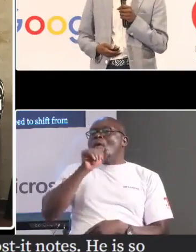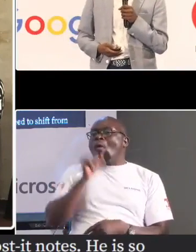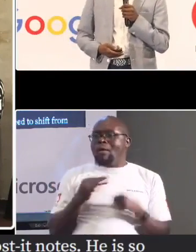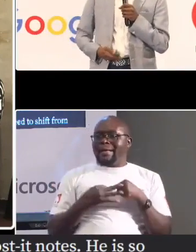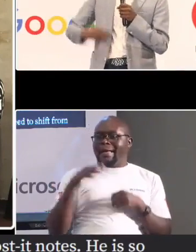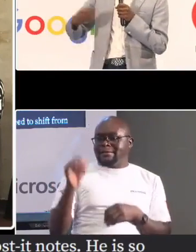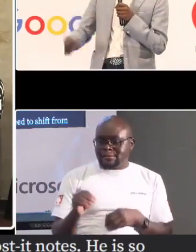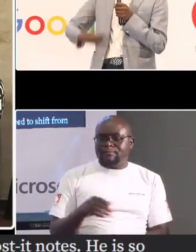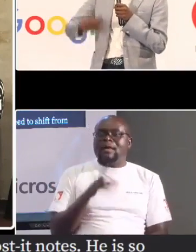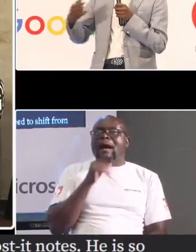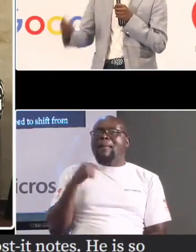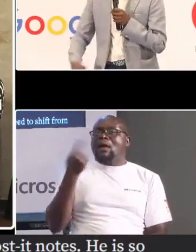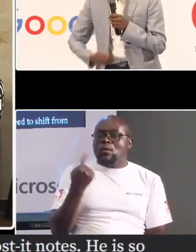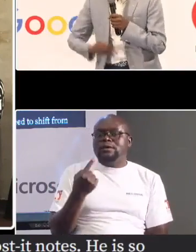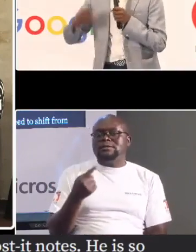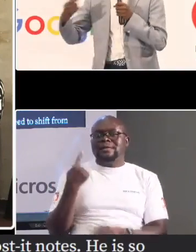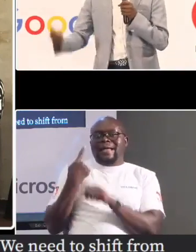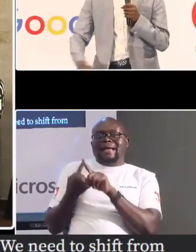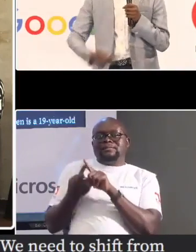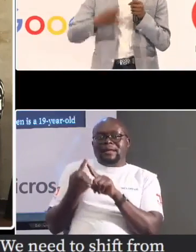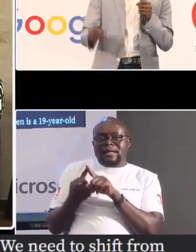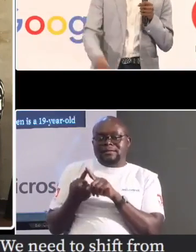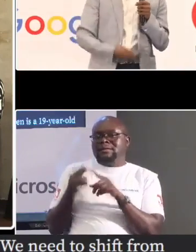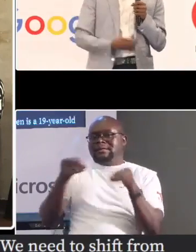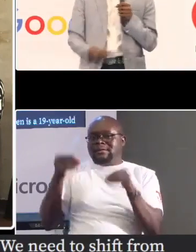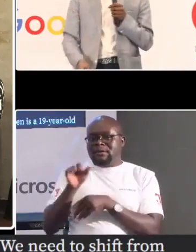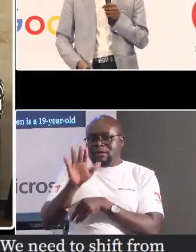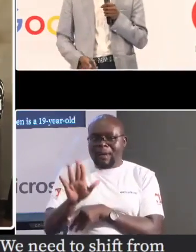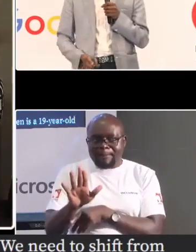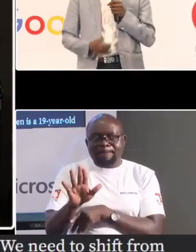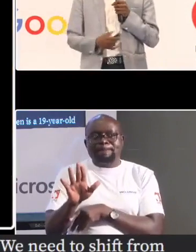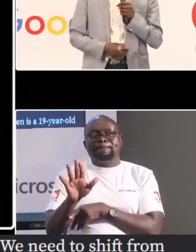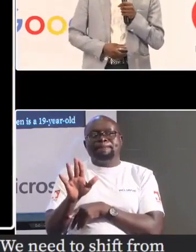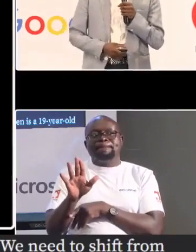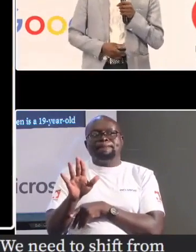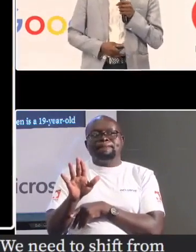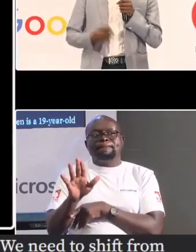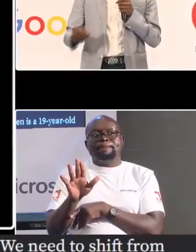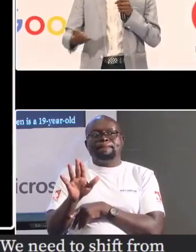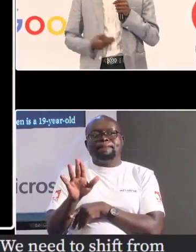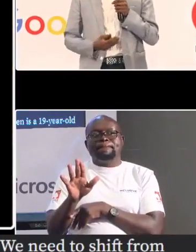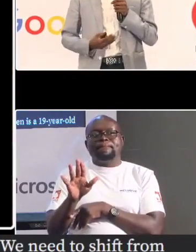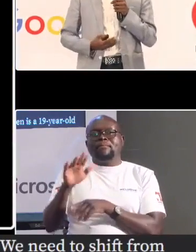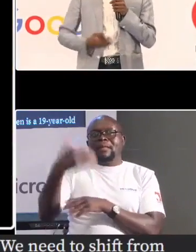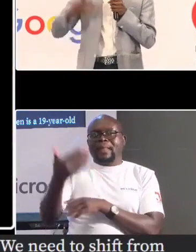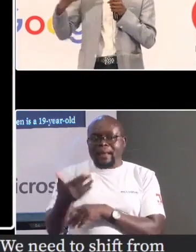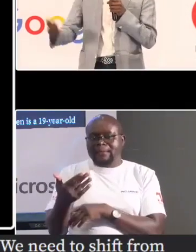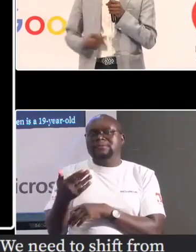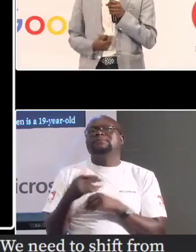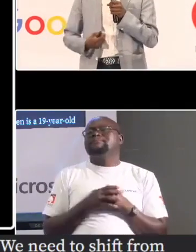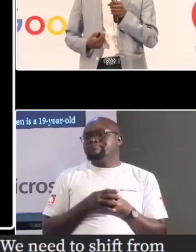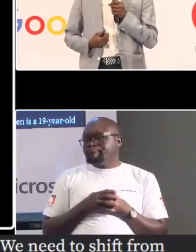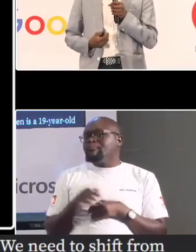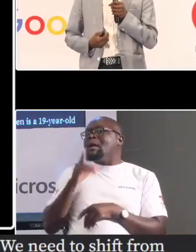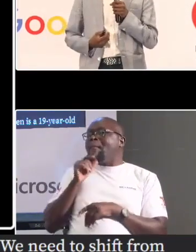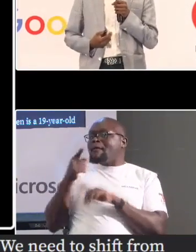80s, a man who is experiencing the disabilities that come with age. The next slide shows another